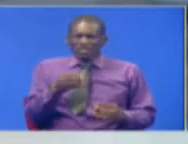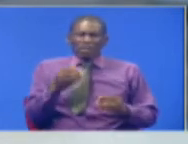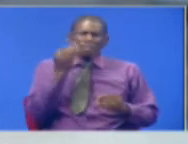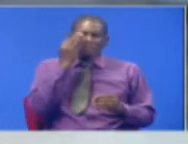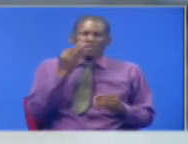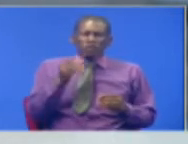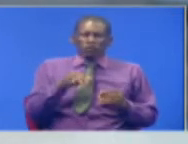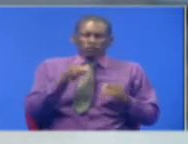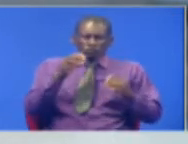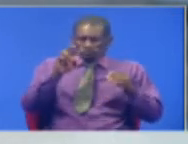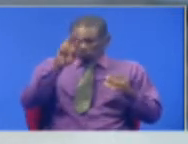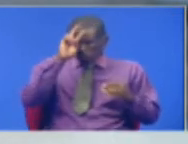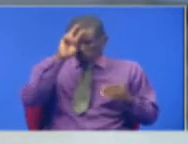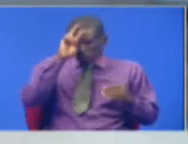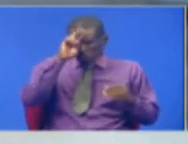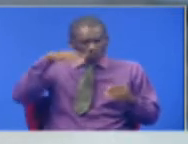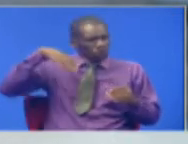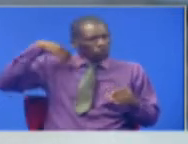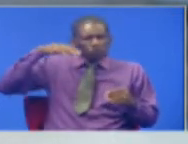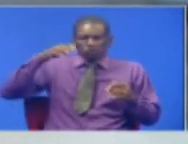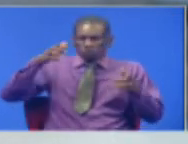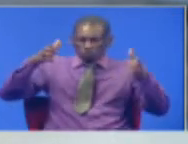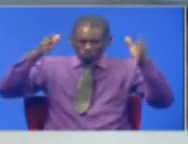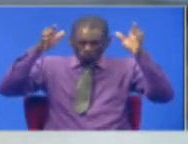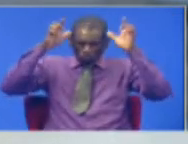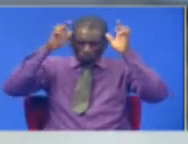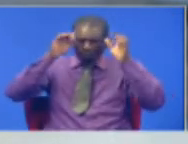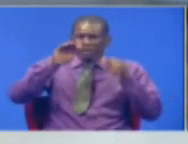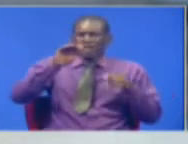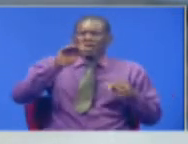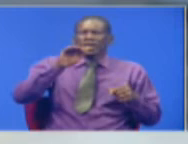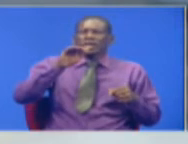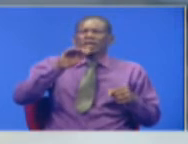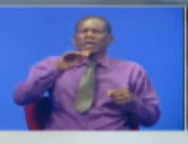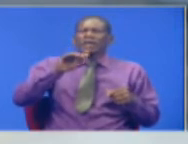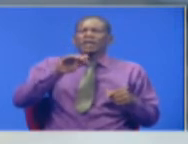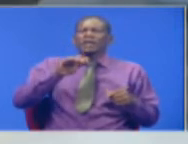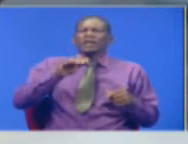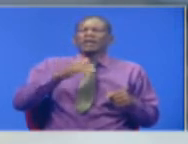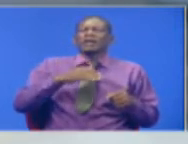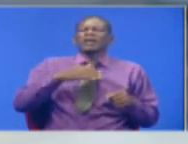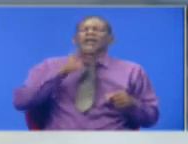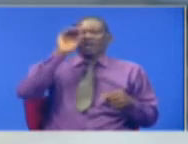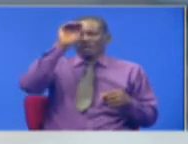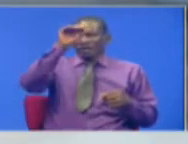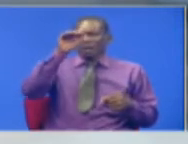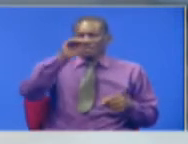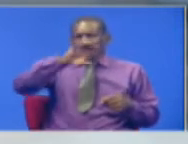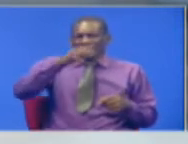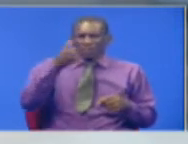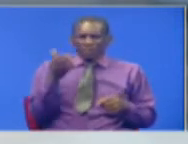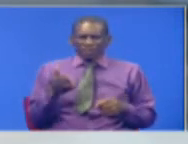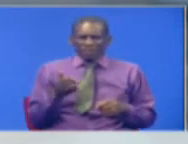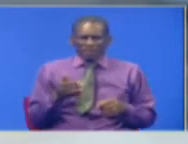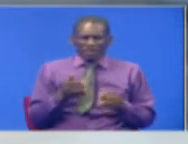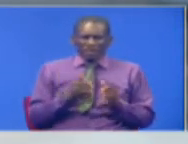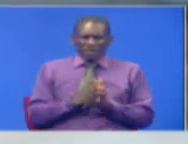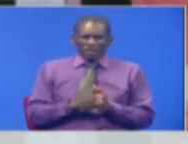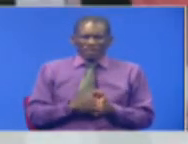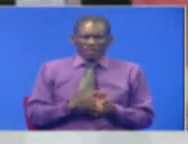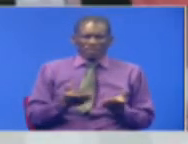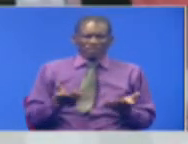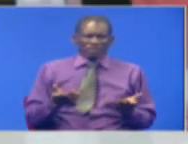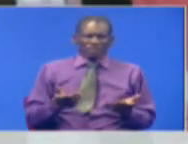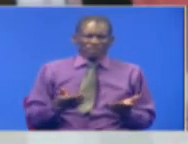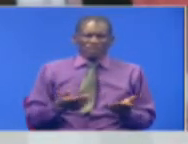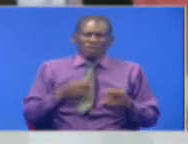kondoo, ng'ombe, ngamia, na wengine buffaloes, na abadali hata punda abadali.